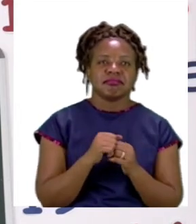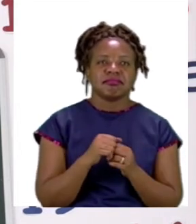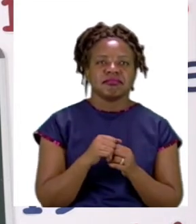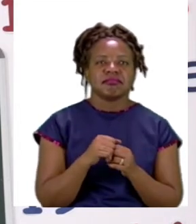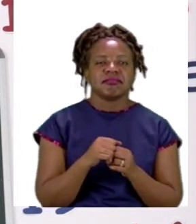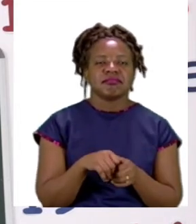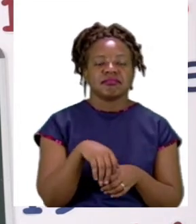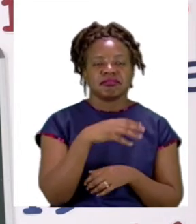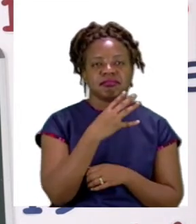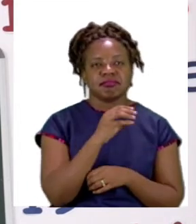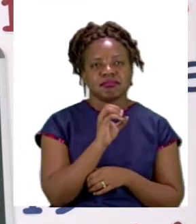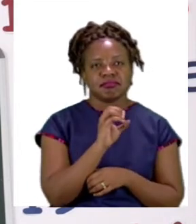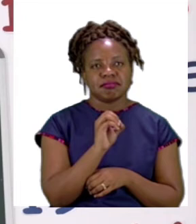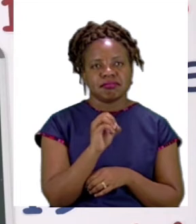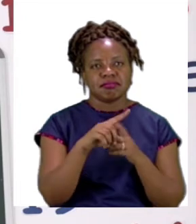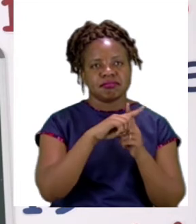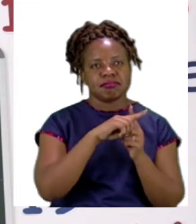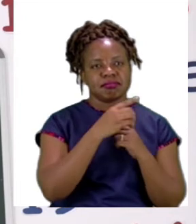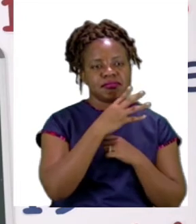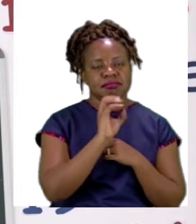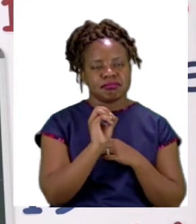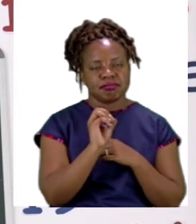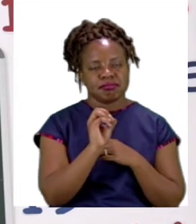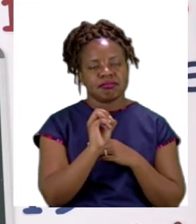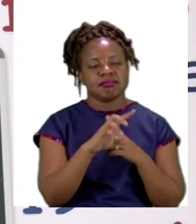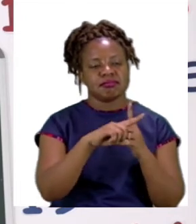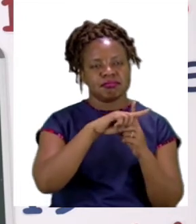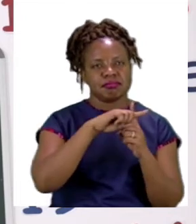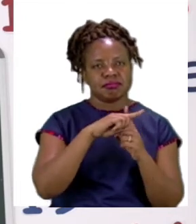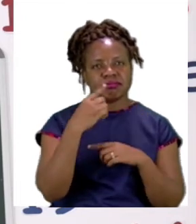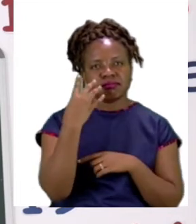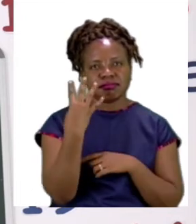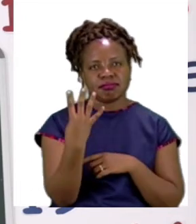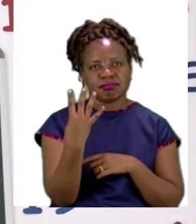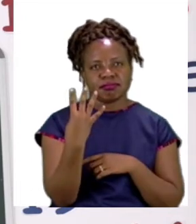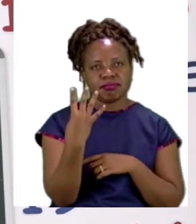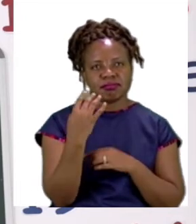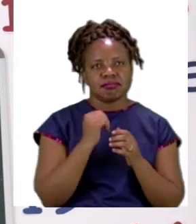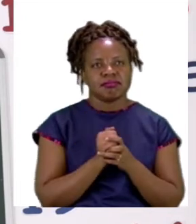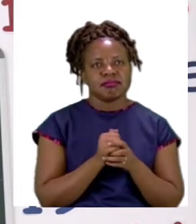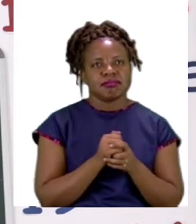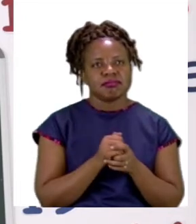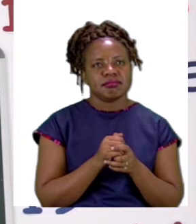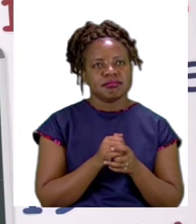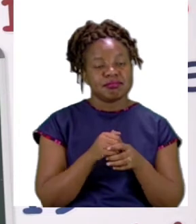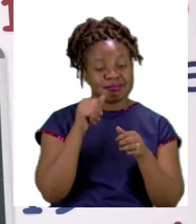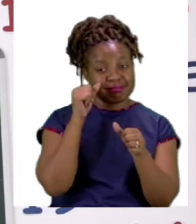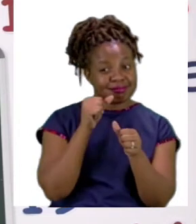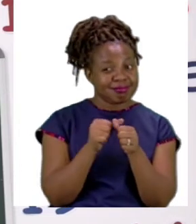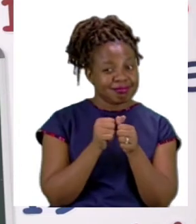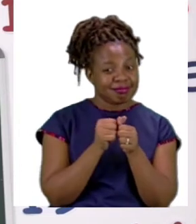says 400 plus 40 plus 4. Now remember my